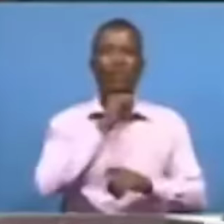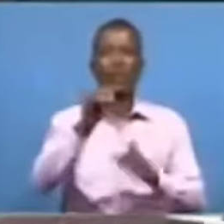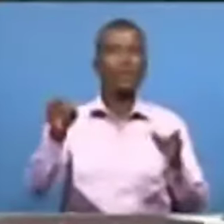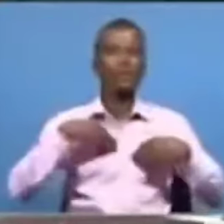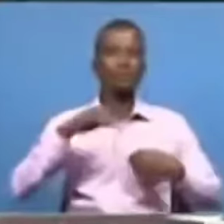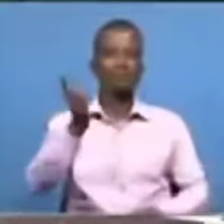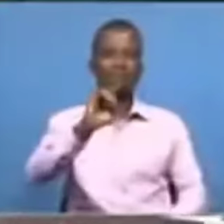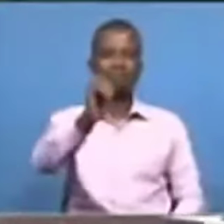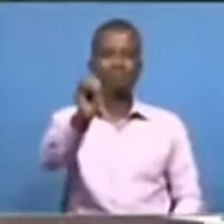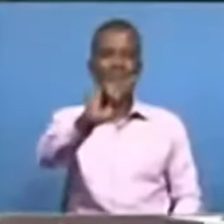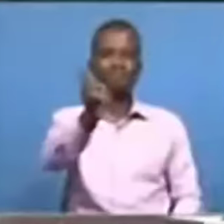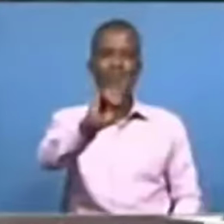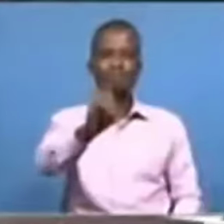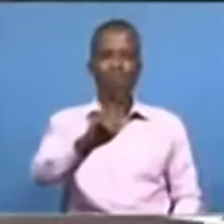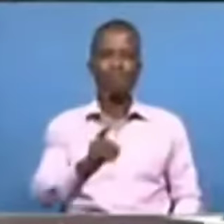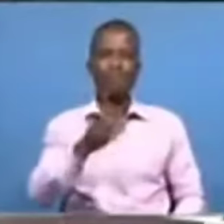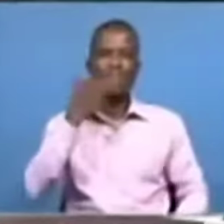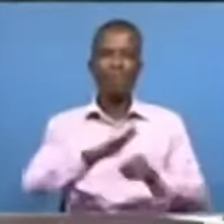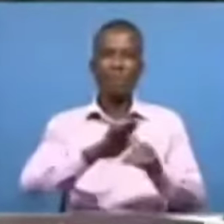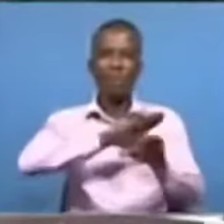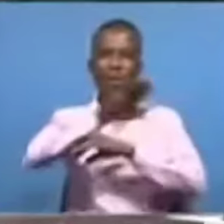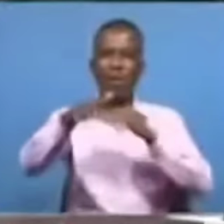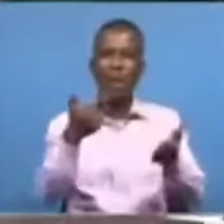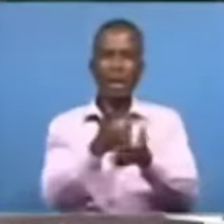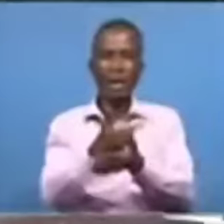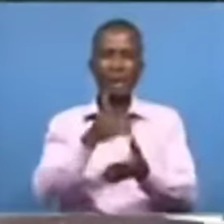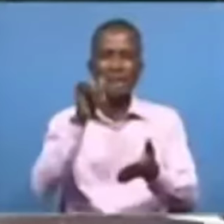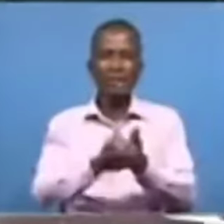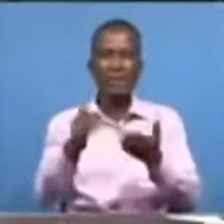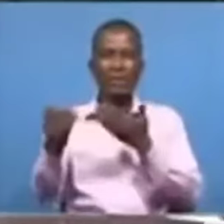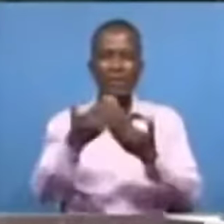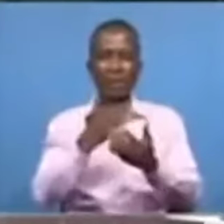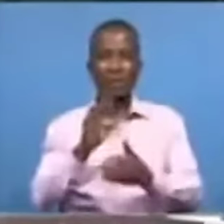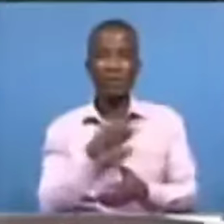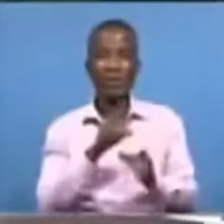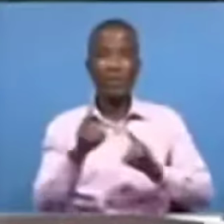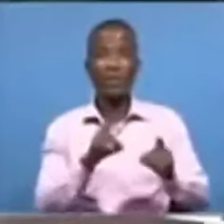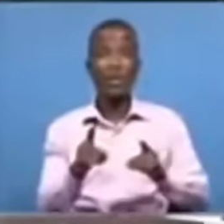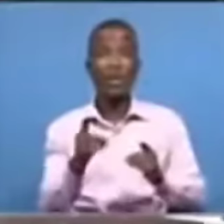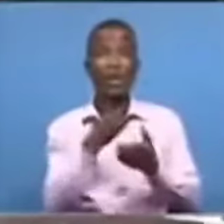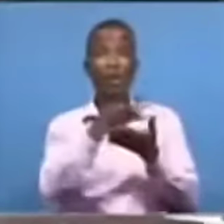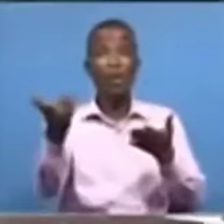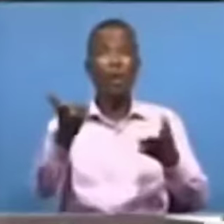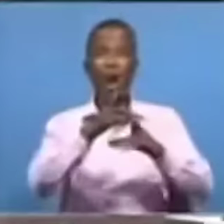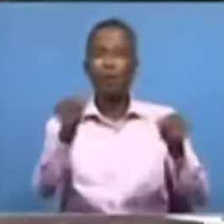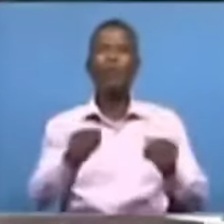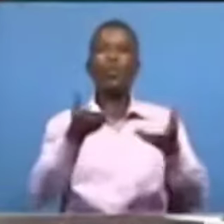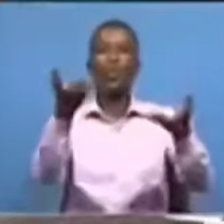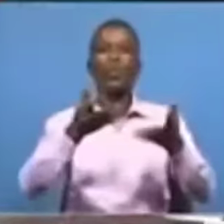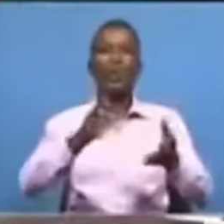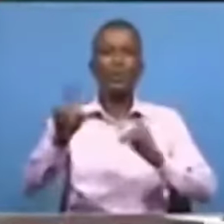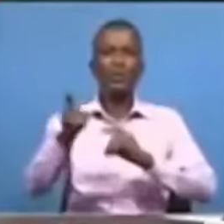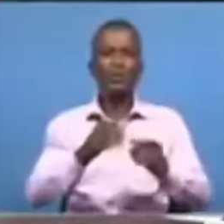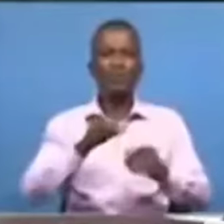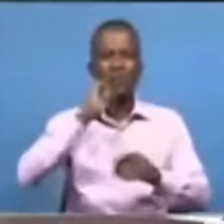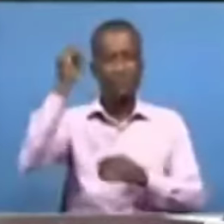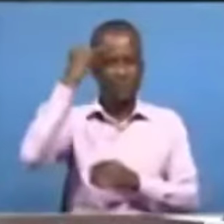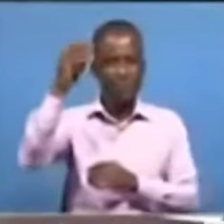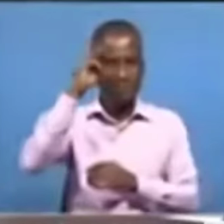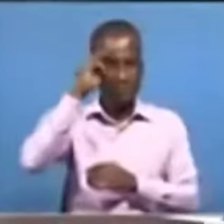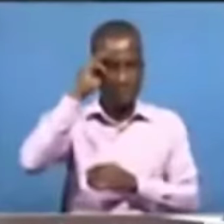ne ɔmo nyɛ adwene yɛbɛsi yɛhyɛ Ghanafoɔ nyinaa bɔ sɛ neɛ yɛyɛ no ɛnyɛ sɛ yɛyɛ no kwaakwa yɛyɛ ne si anim neɛ yɛ John Dramani